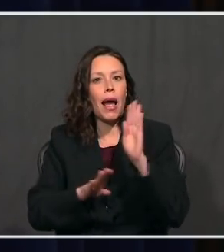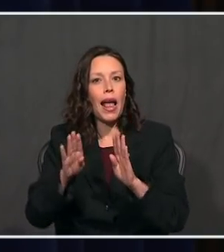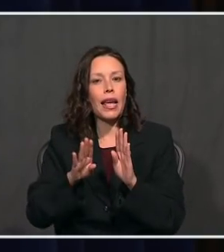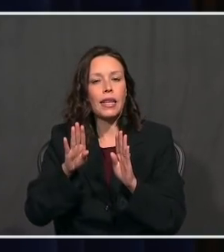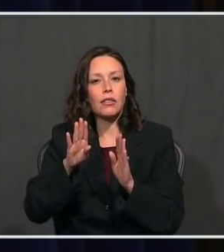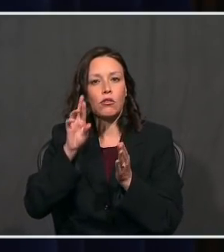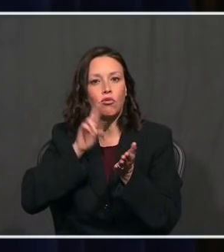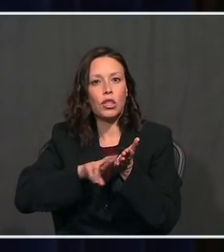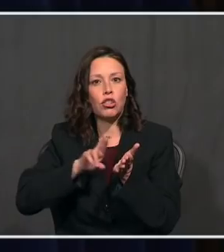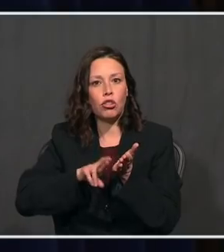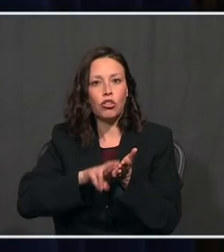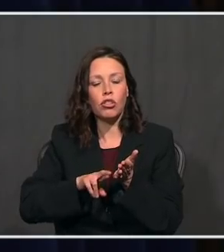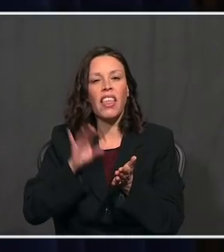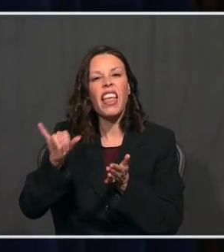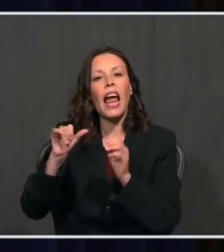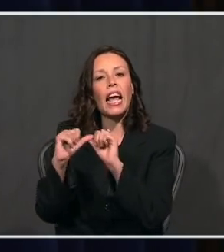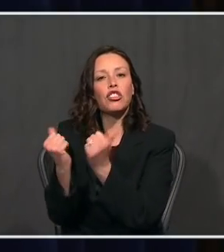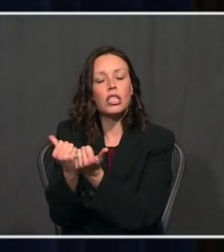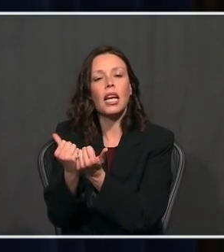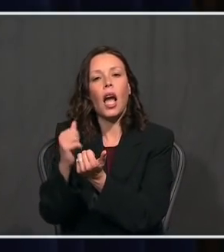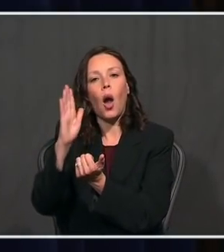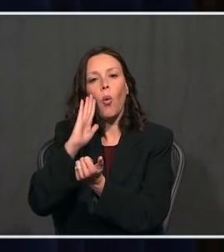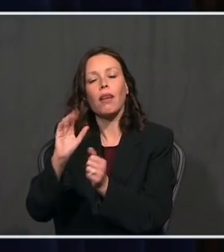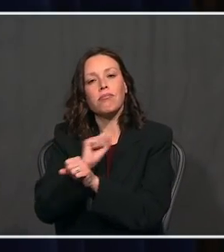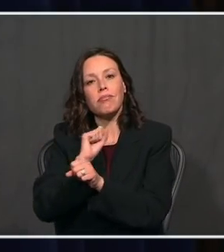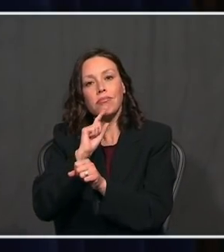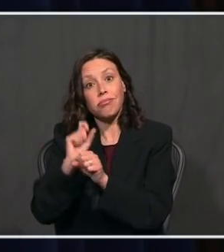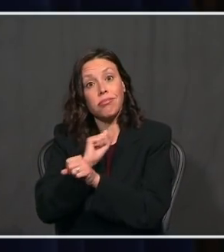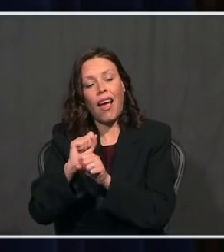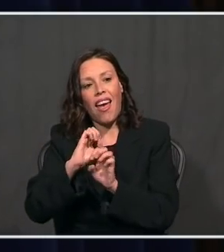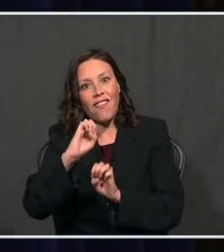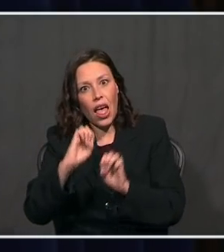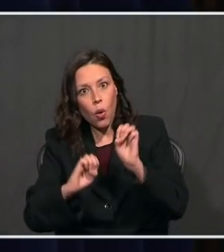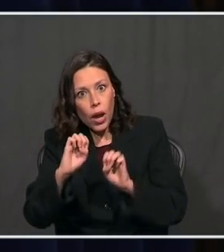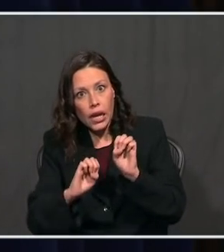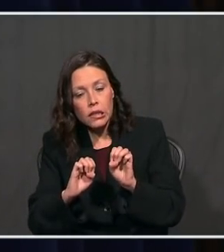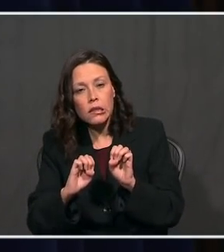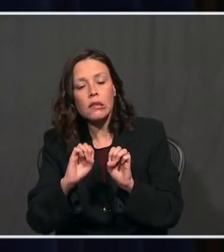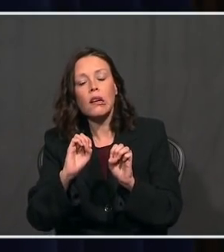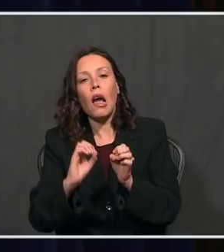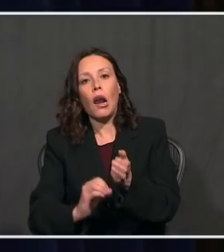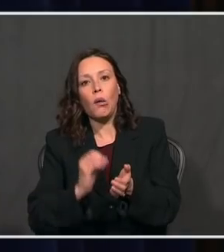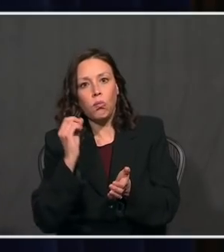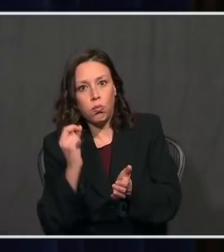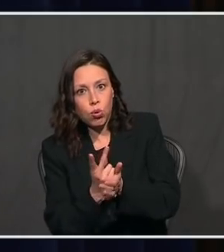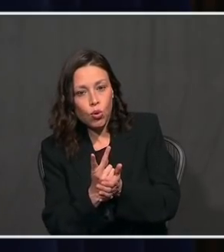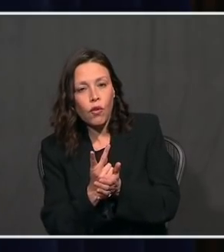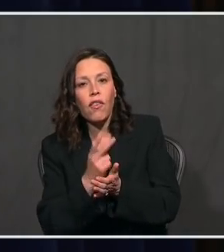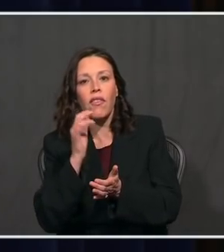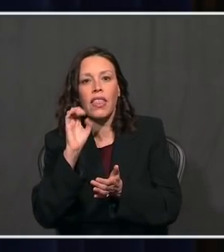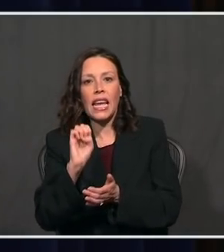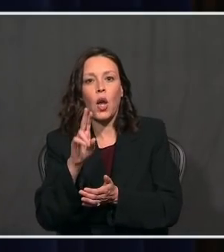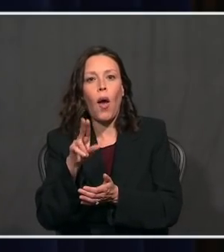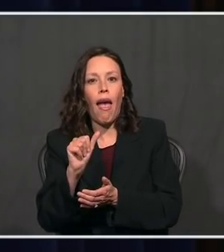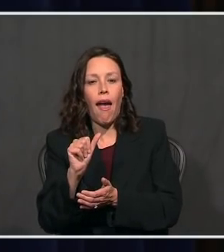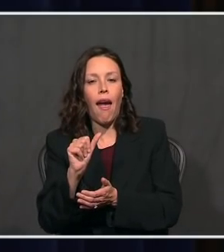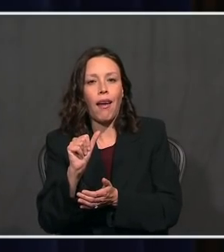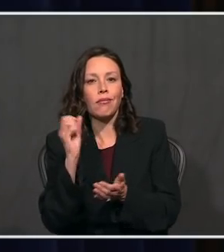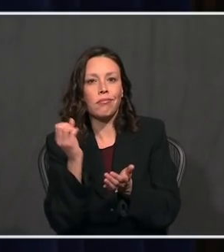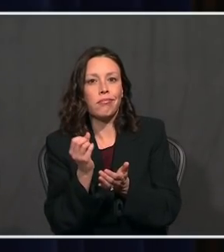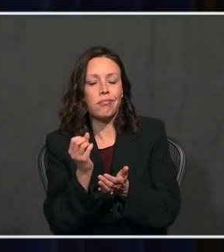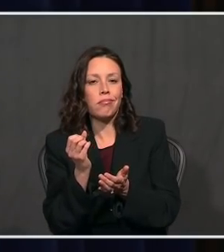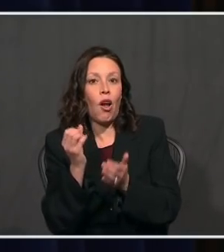that, it's the agency that will actually evaluate and hopefully approve the emergency use